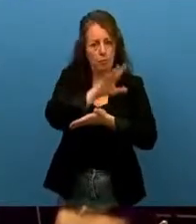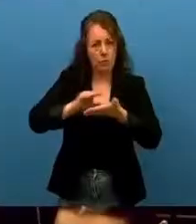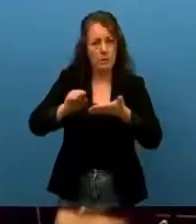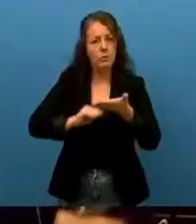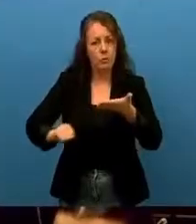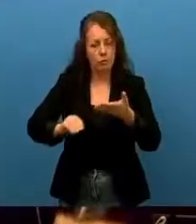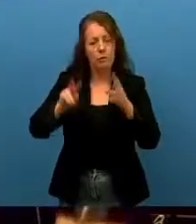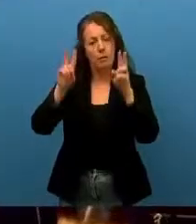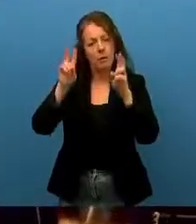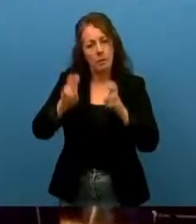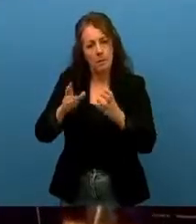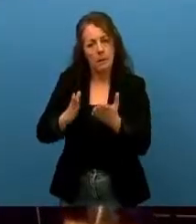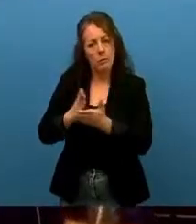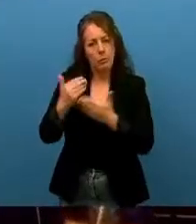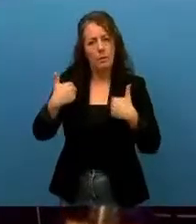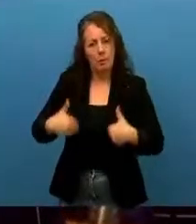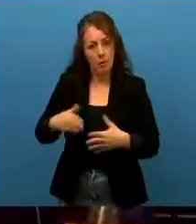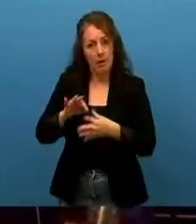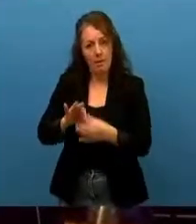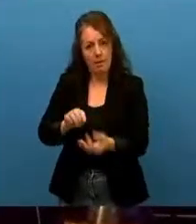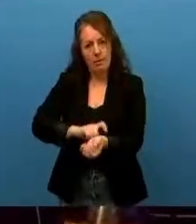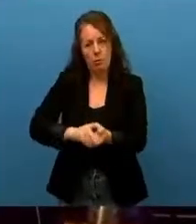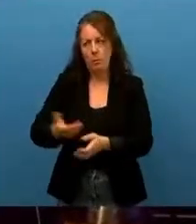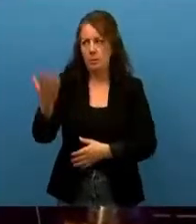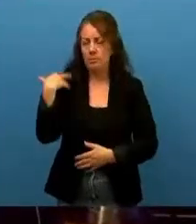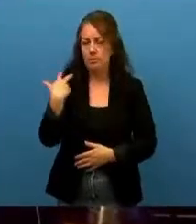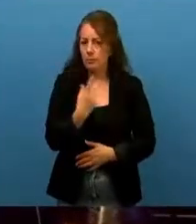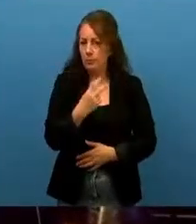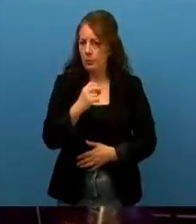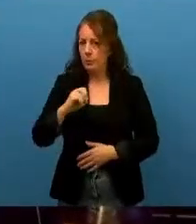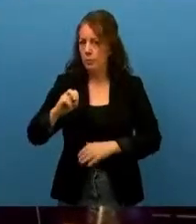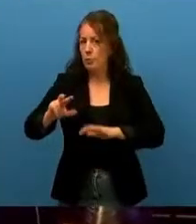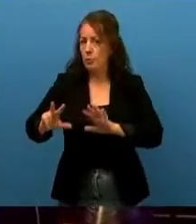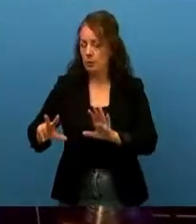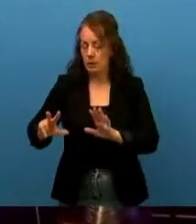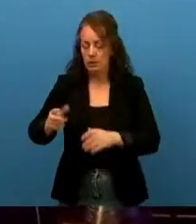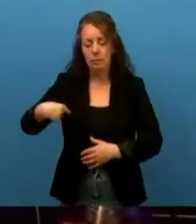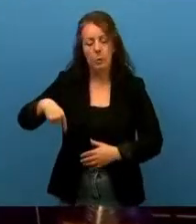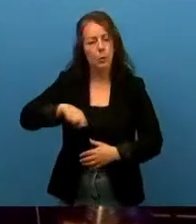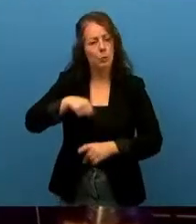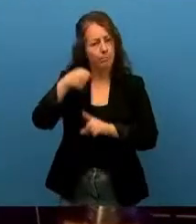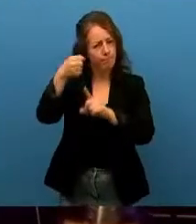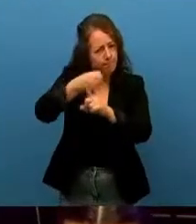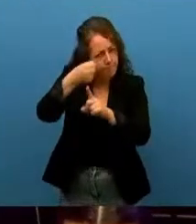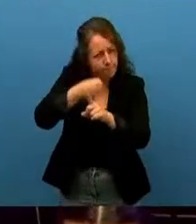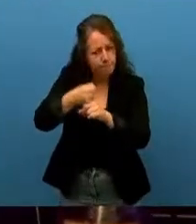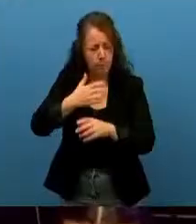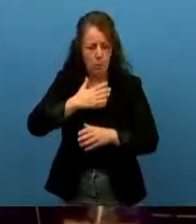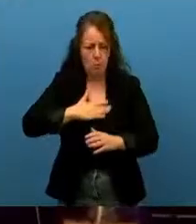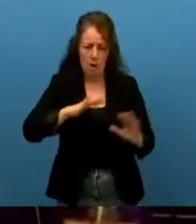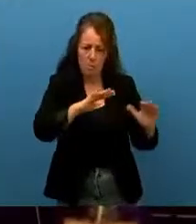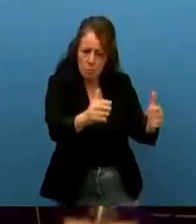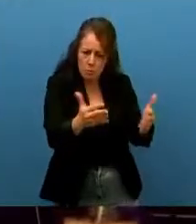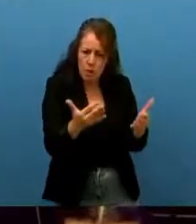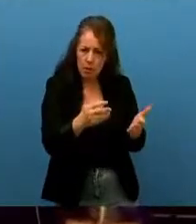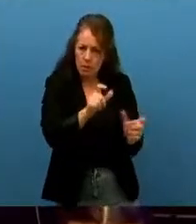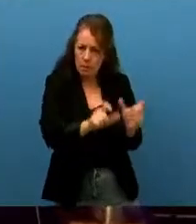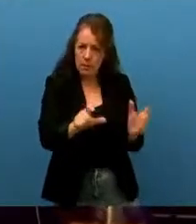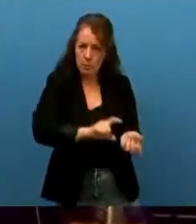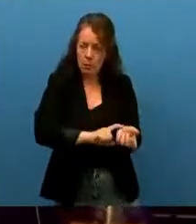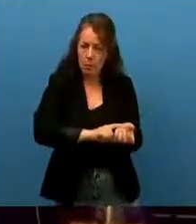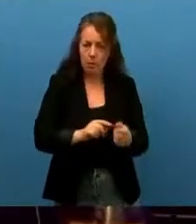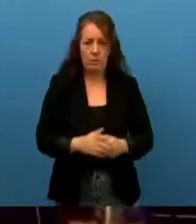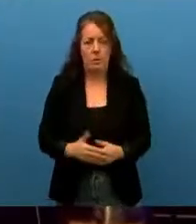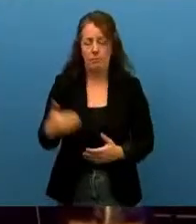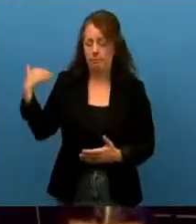of 2008, Guatemala and Mexico have been working to support Indigenous peoples and have constantly reiterated